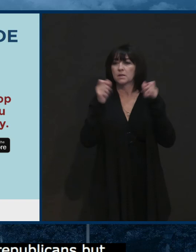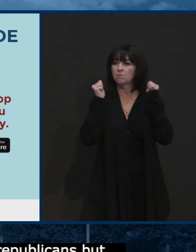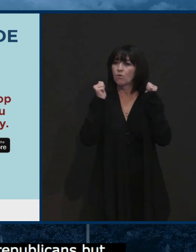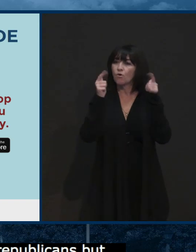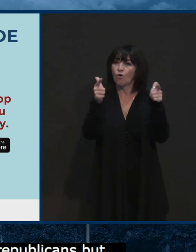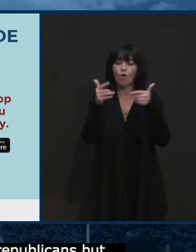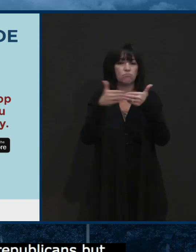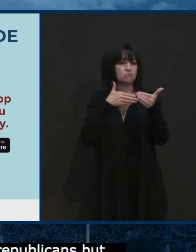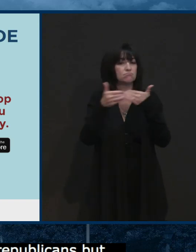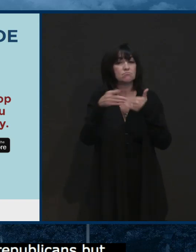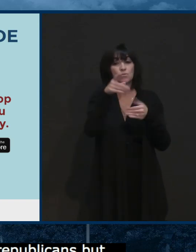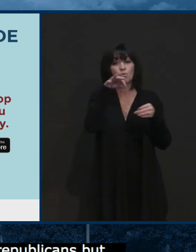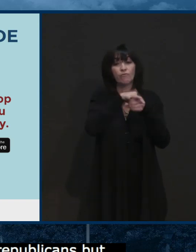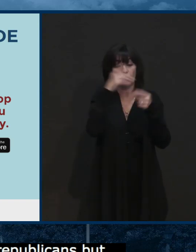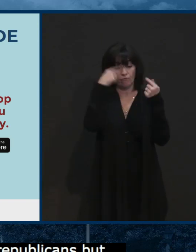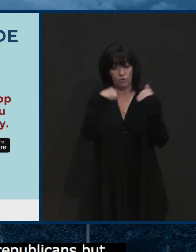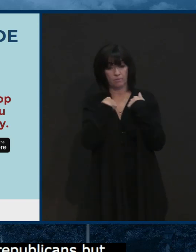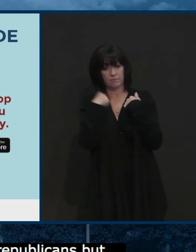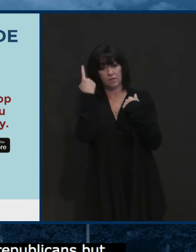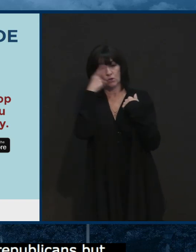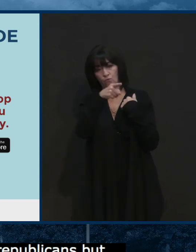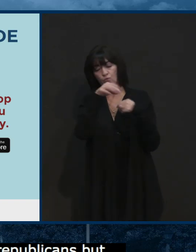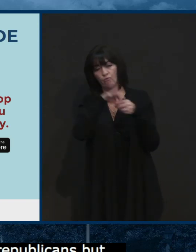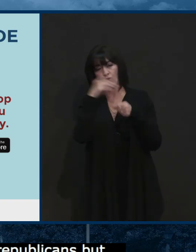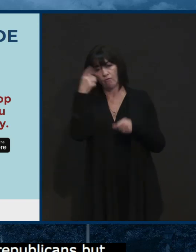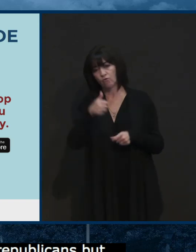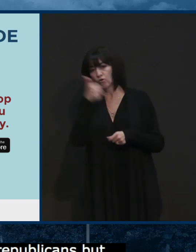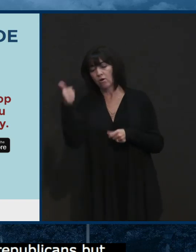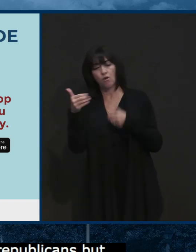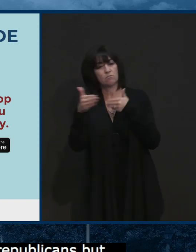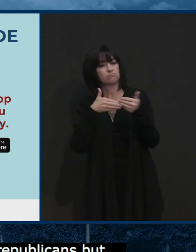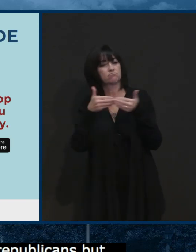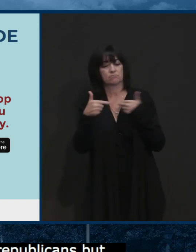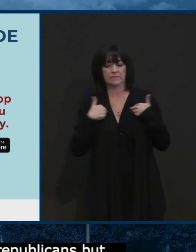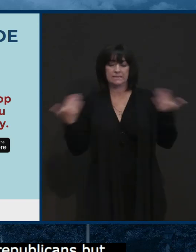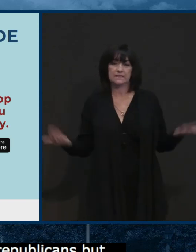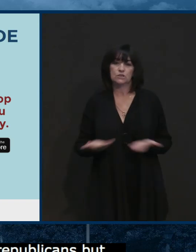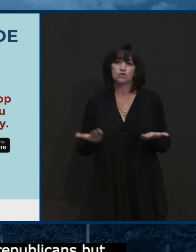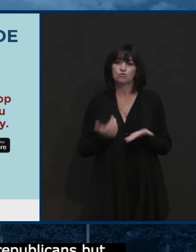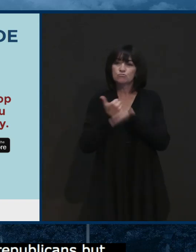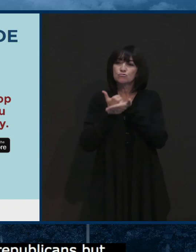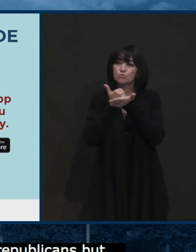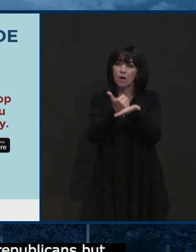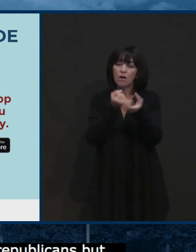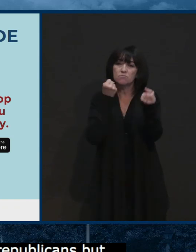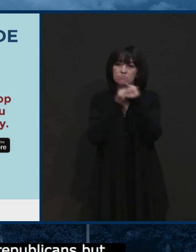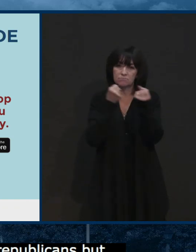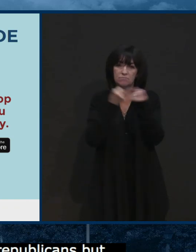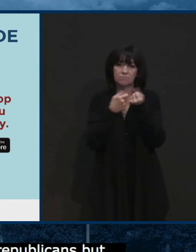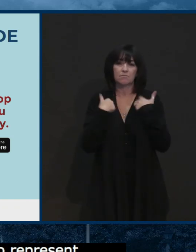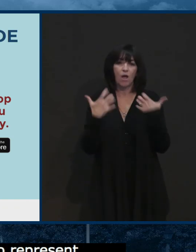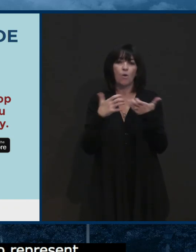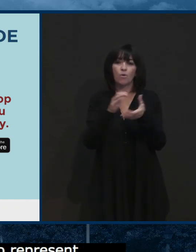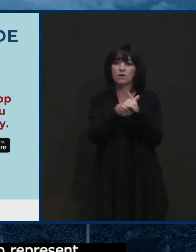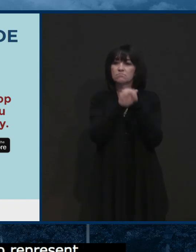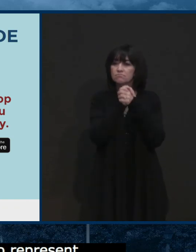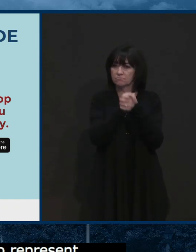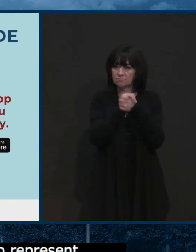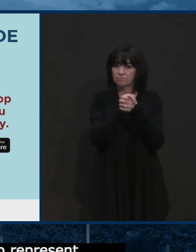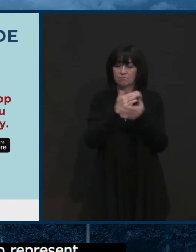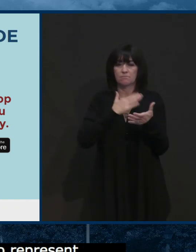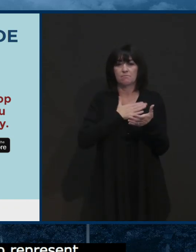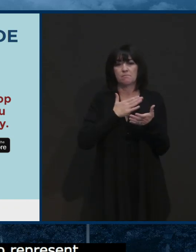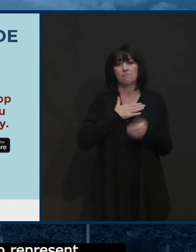voted for me or the other side. And I also want to extend my congratulations to my opponent and to all